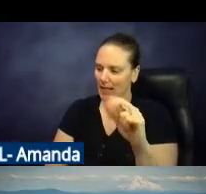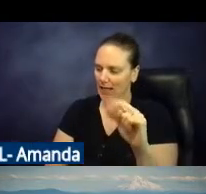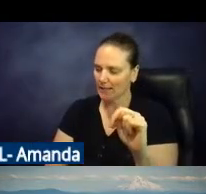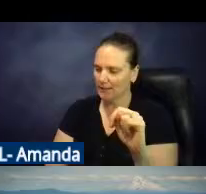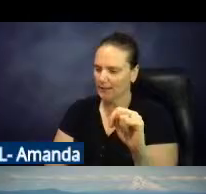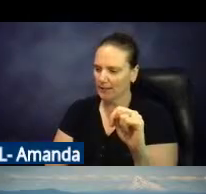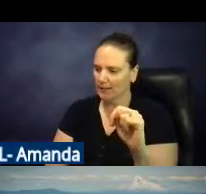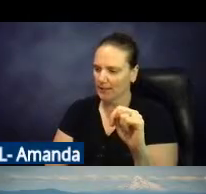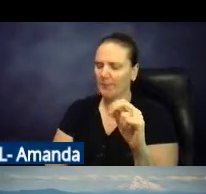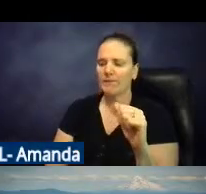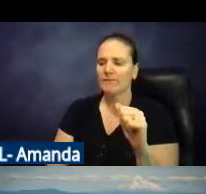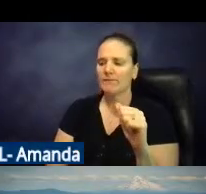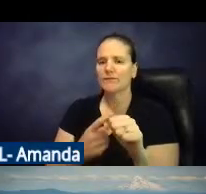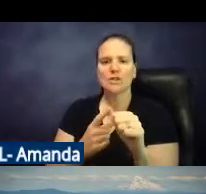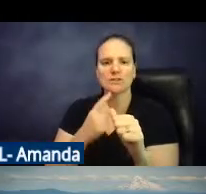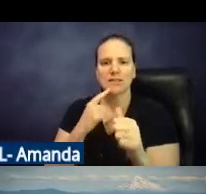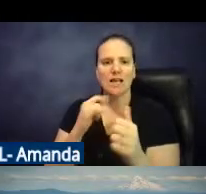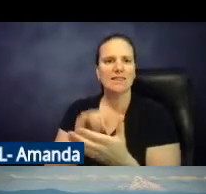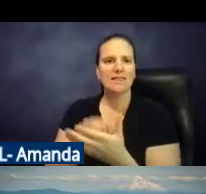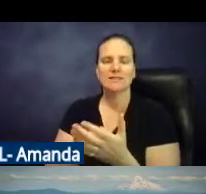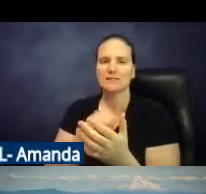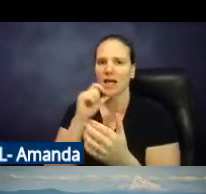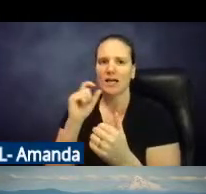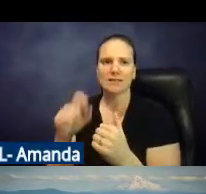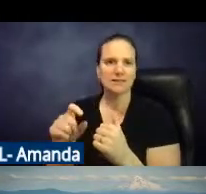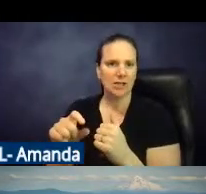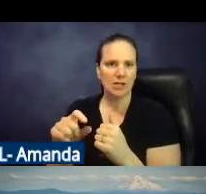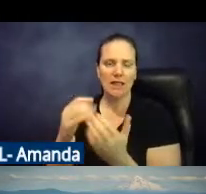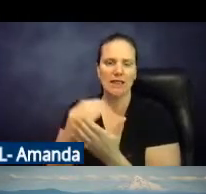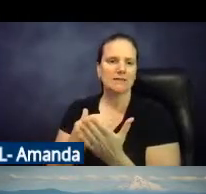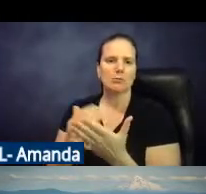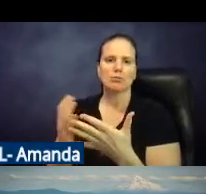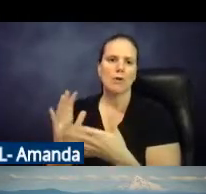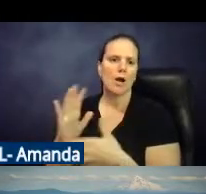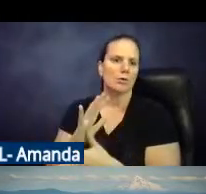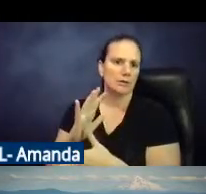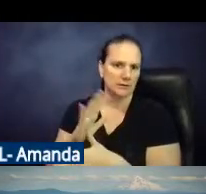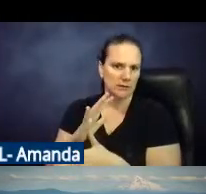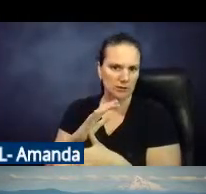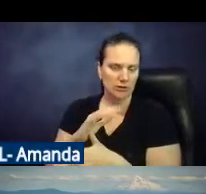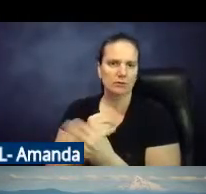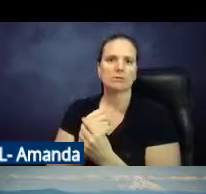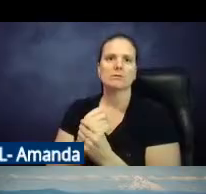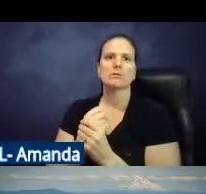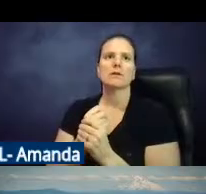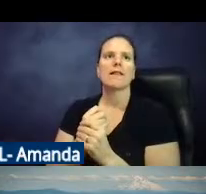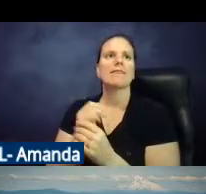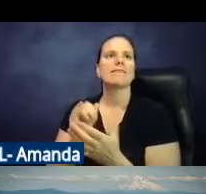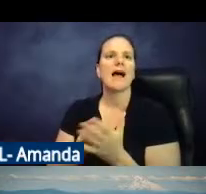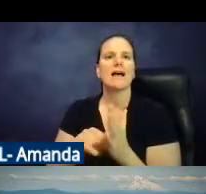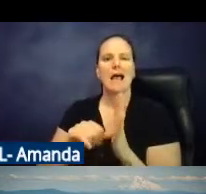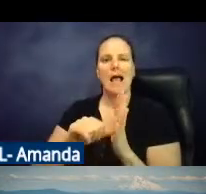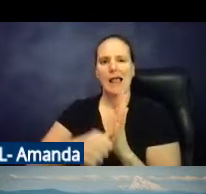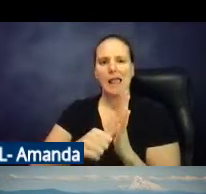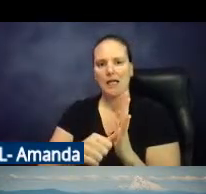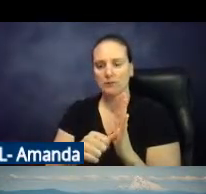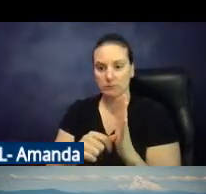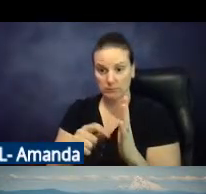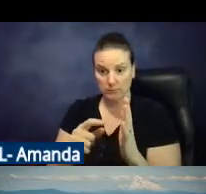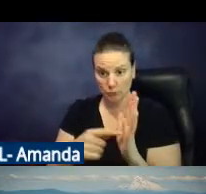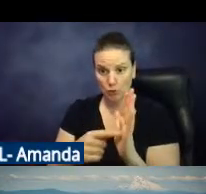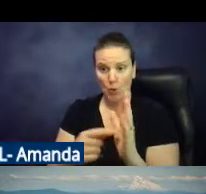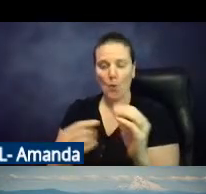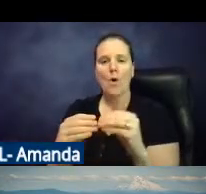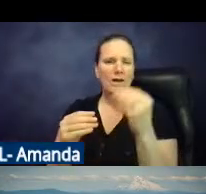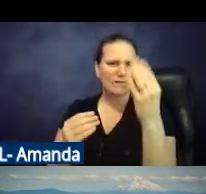Let me first say that it's not necessarily listed as a prioritization as opposed to the highlight was really just indicating there's some additional